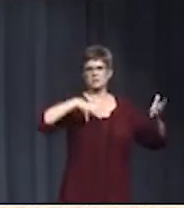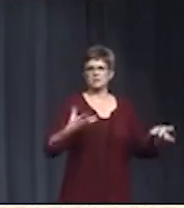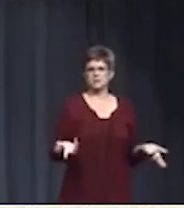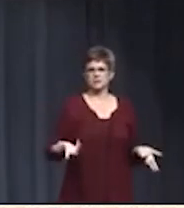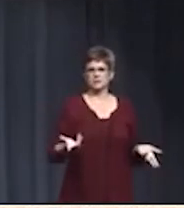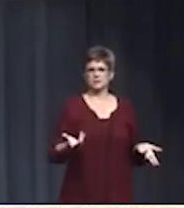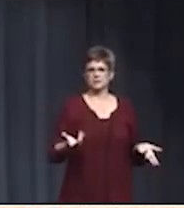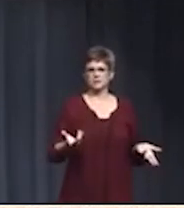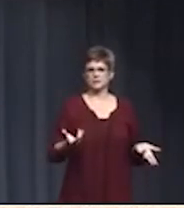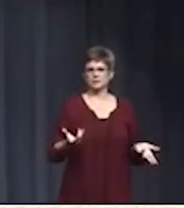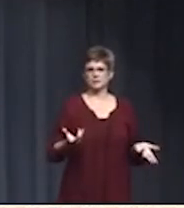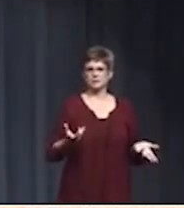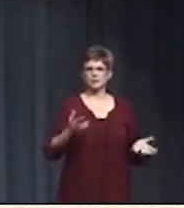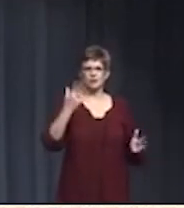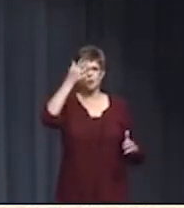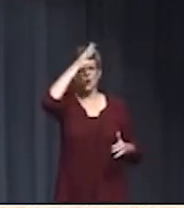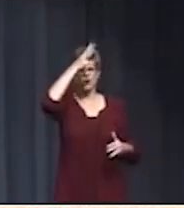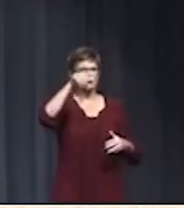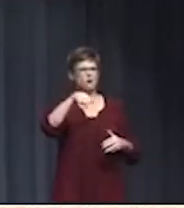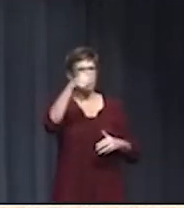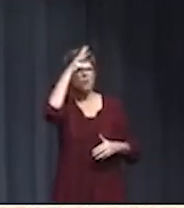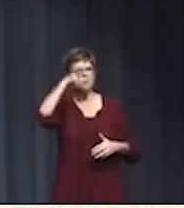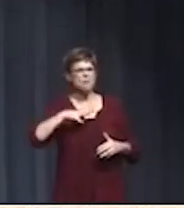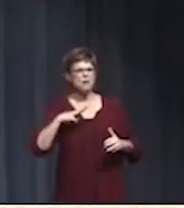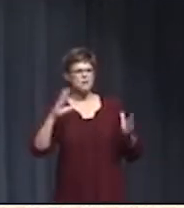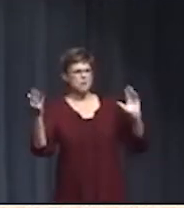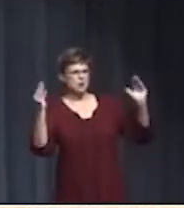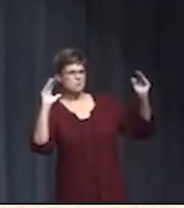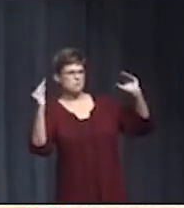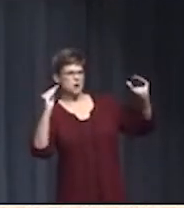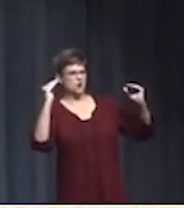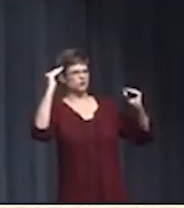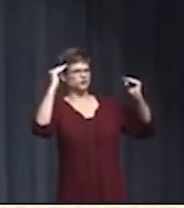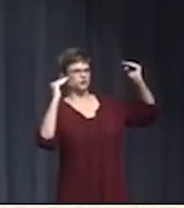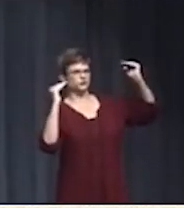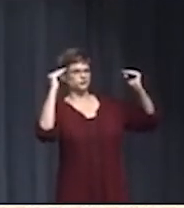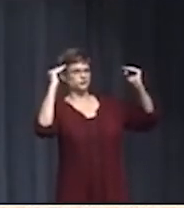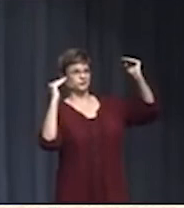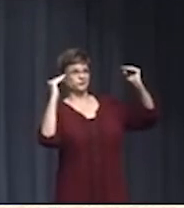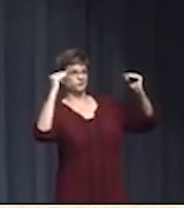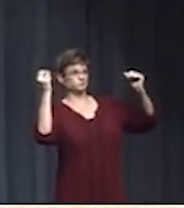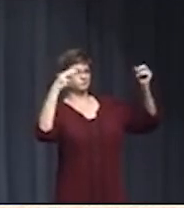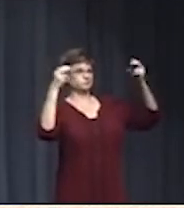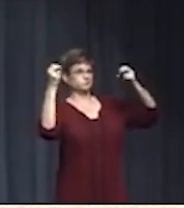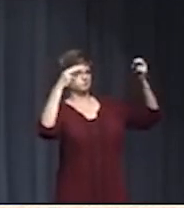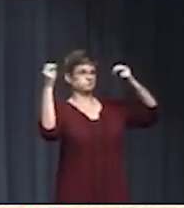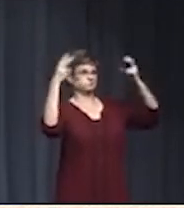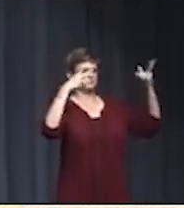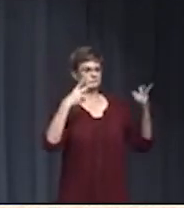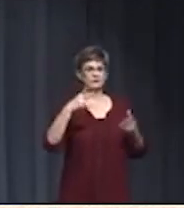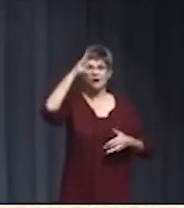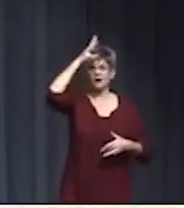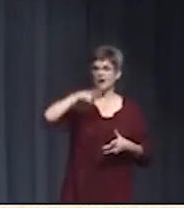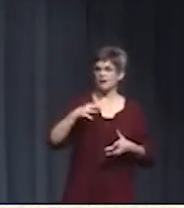status between other men. Okay? It's really important to guys.